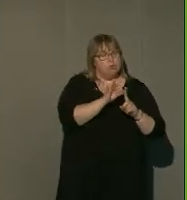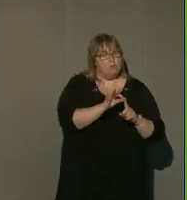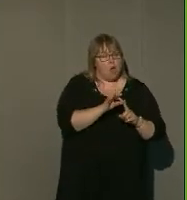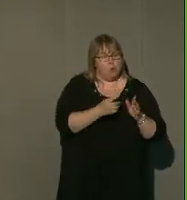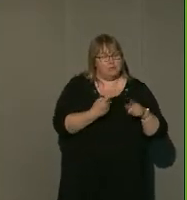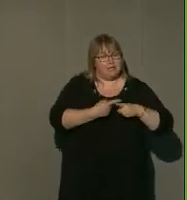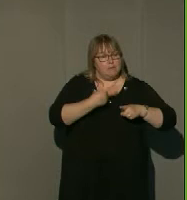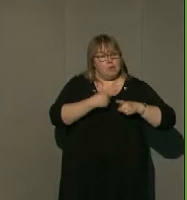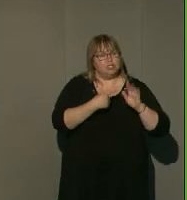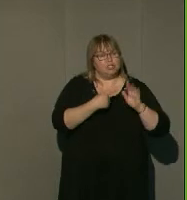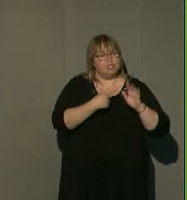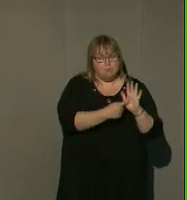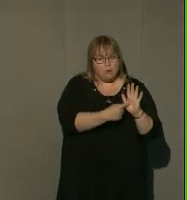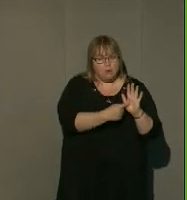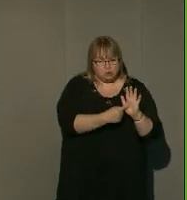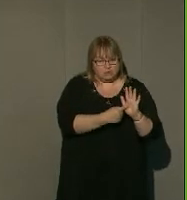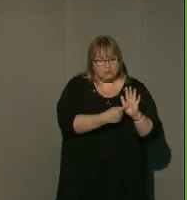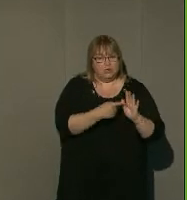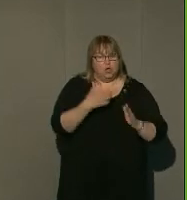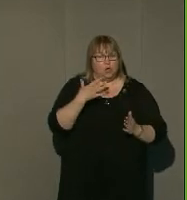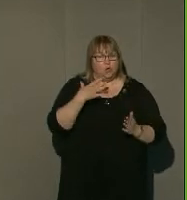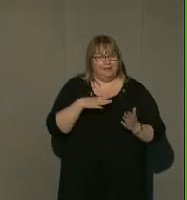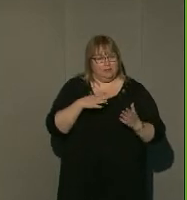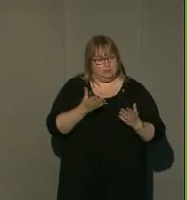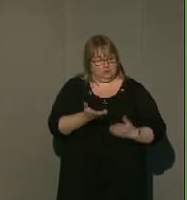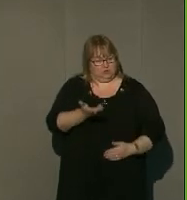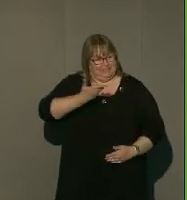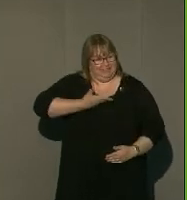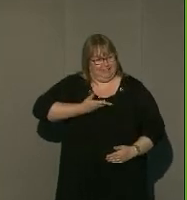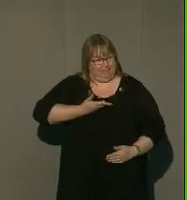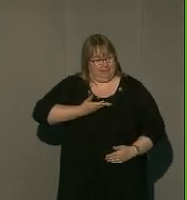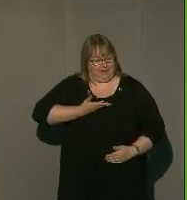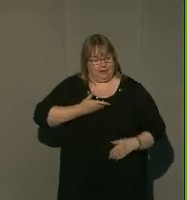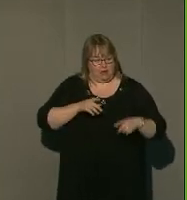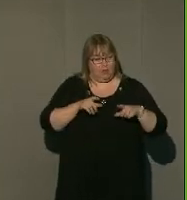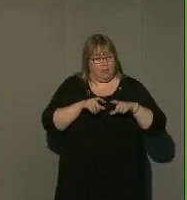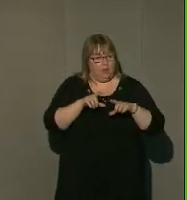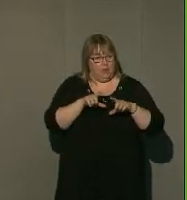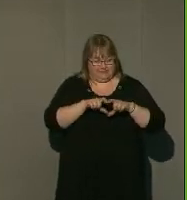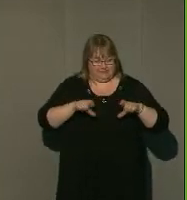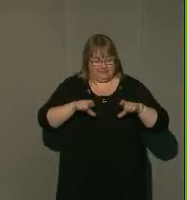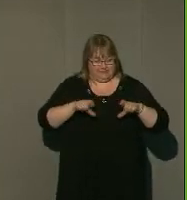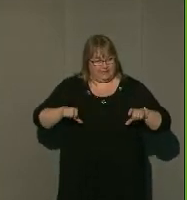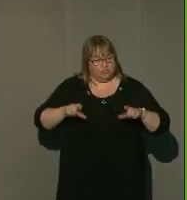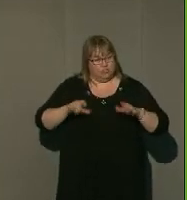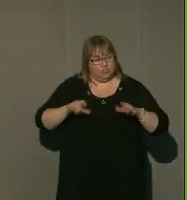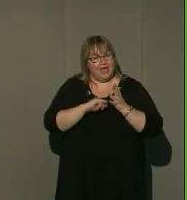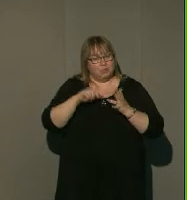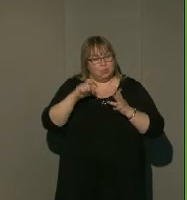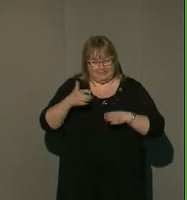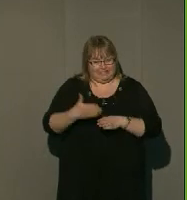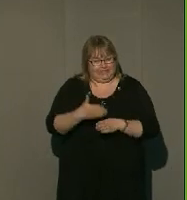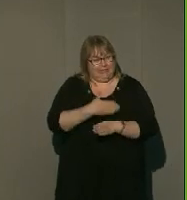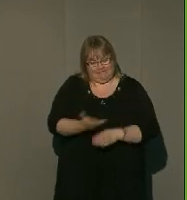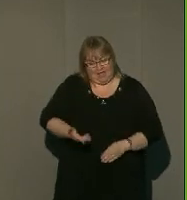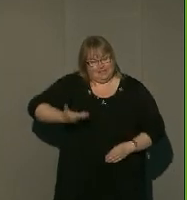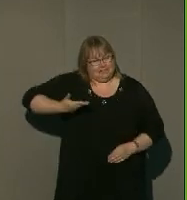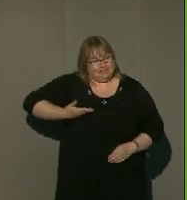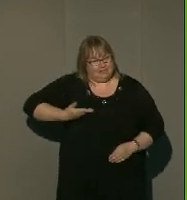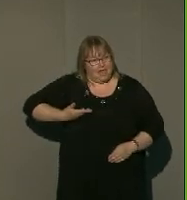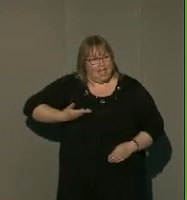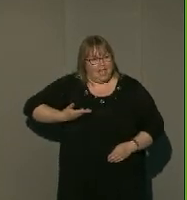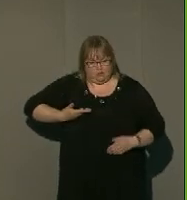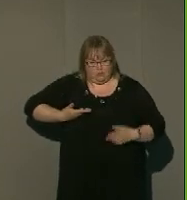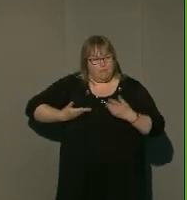motions. We need a copy of the text to SOC in advance, and we please need more than one copy